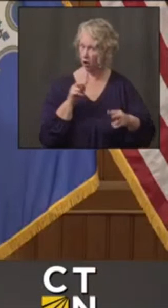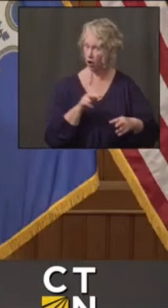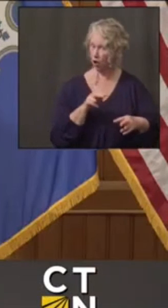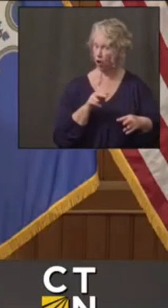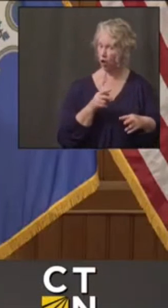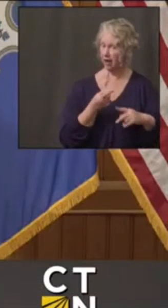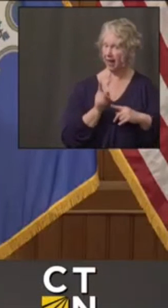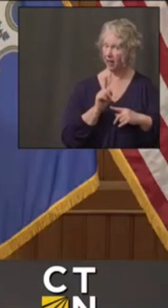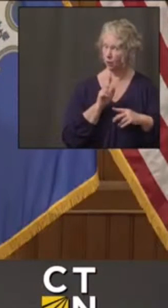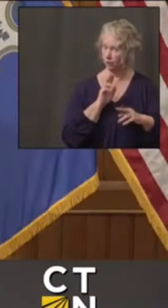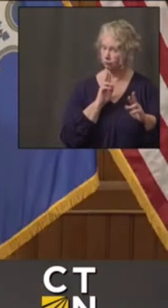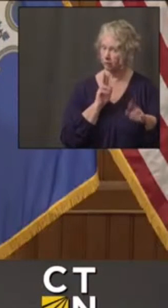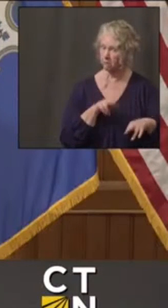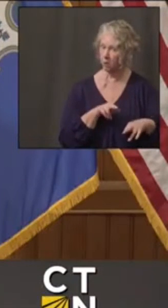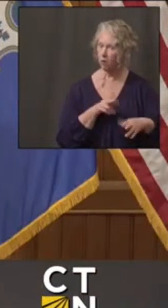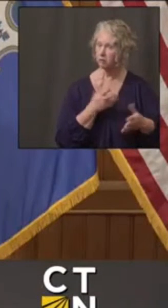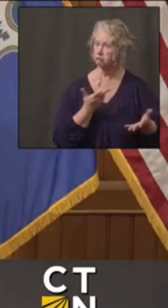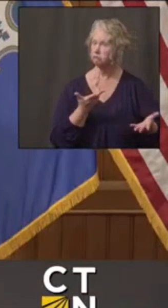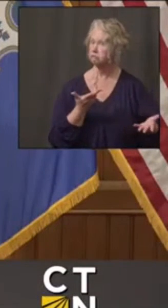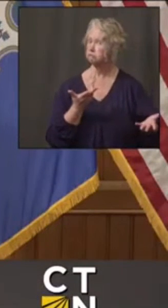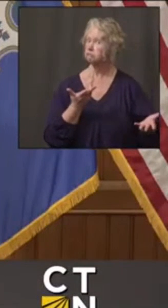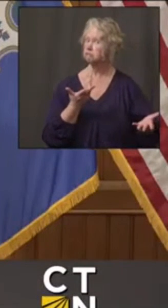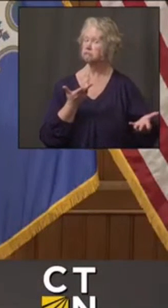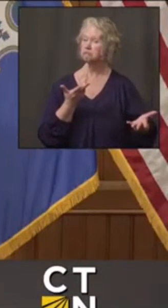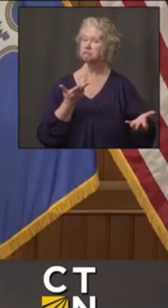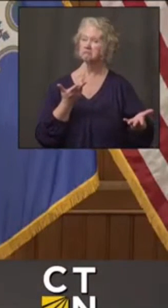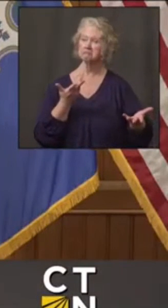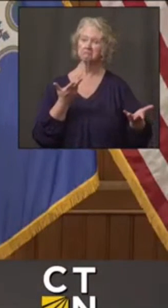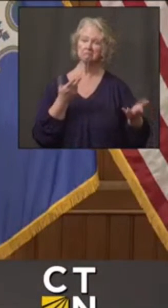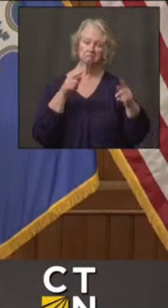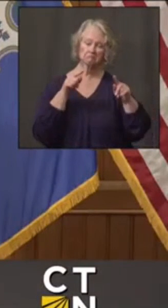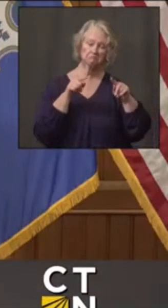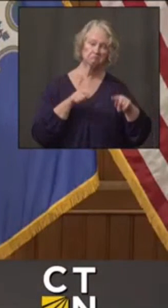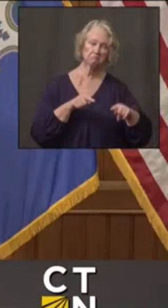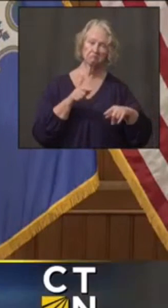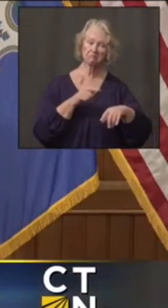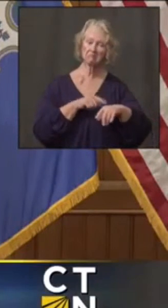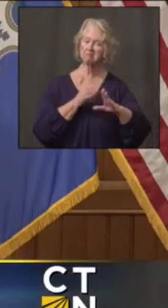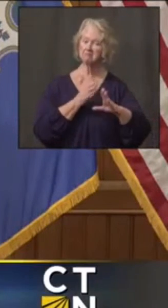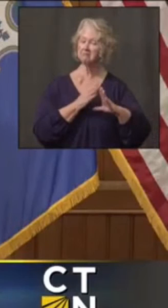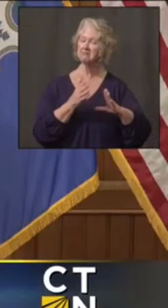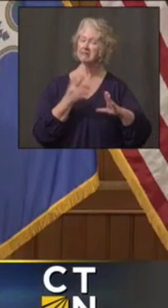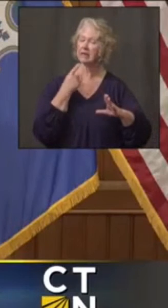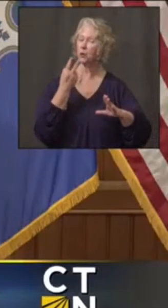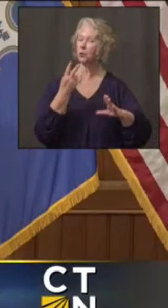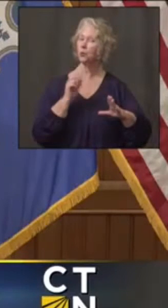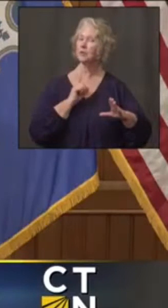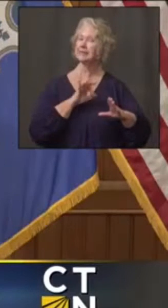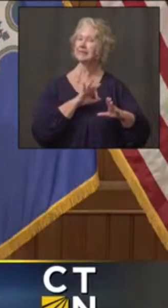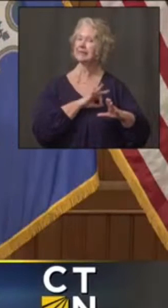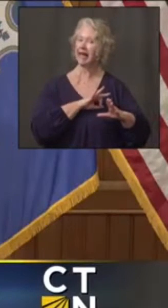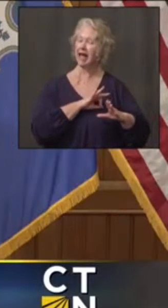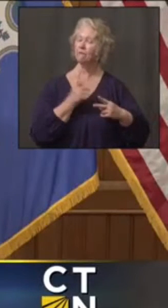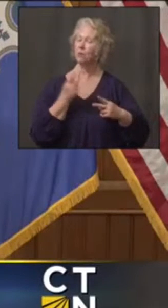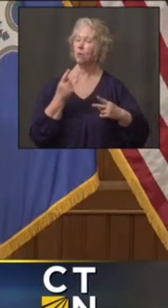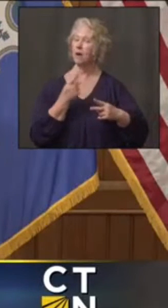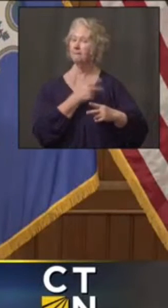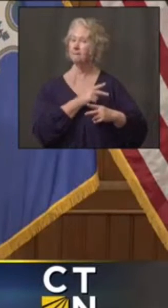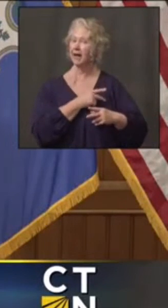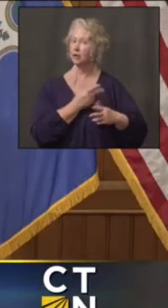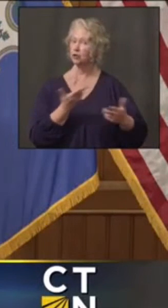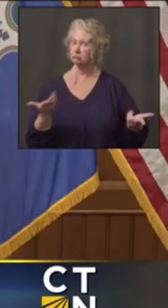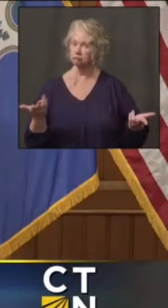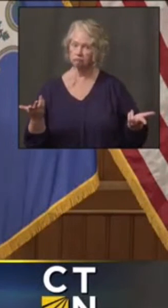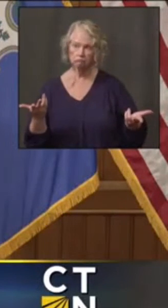week. There was just within that reporting period, 2 staff cases and 1 patient. Can you give us any